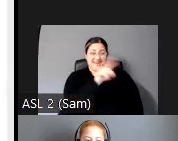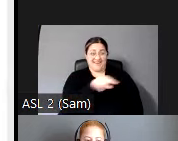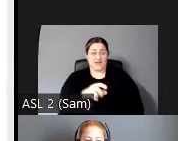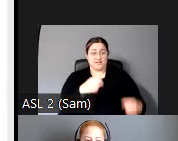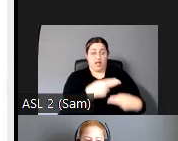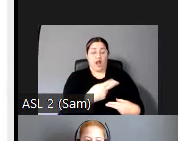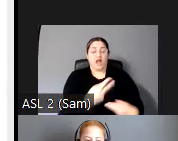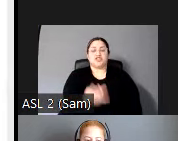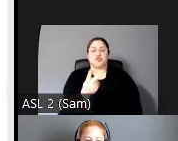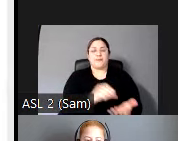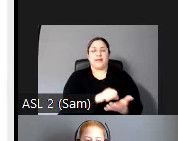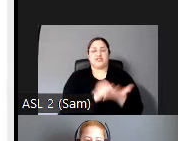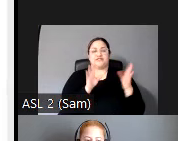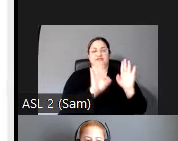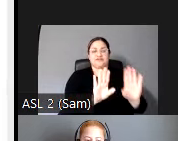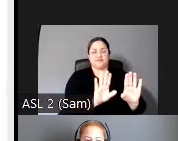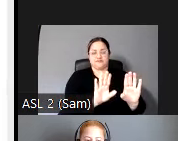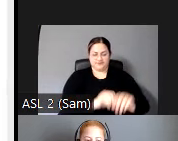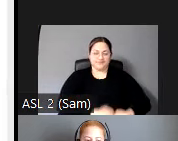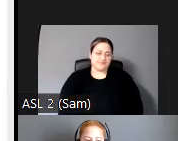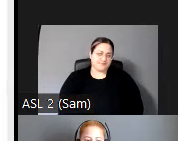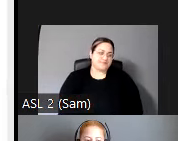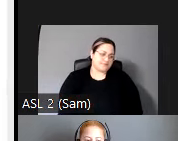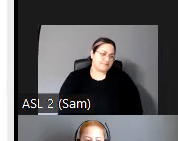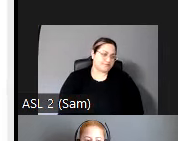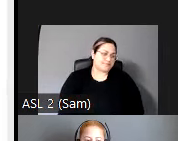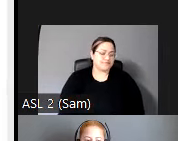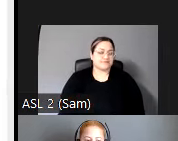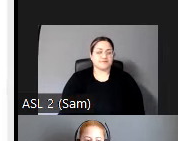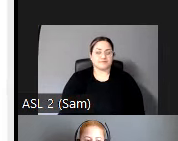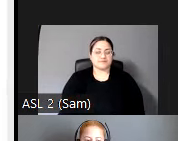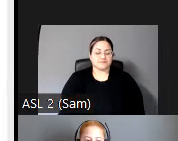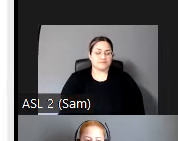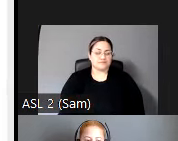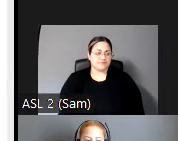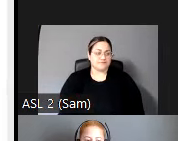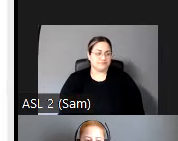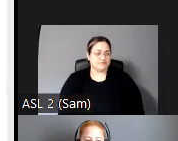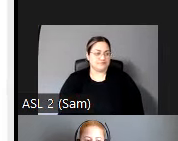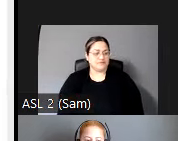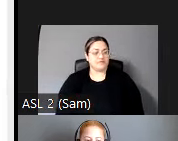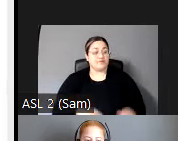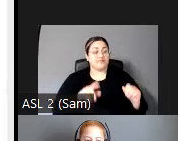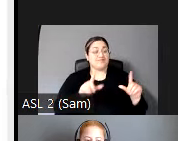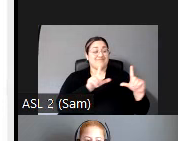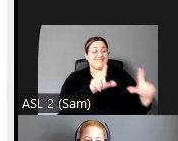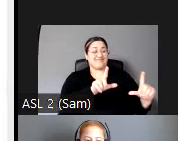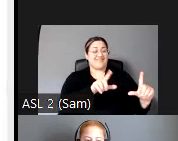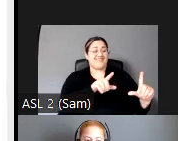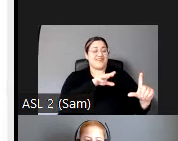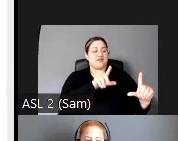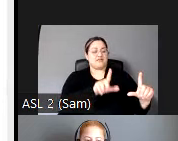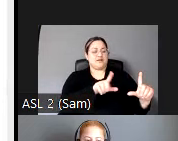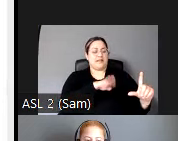it to show you both pages at one time. And I want to draw your attention to the bottom left-hand side where you see